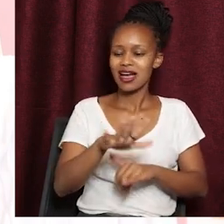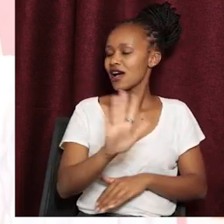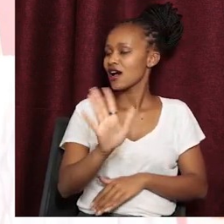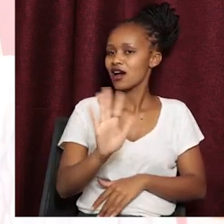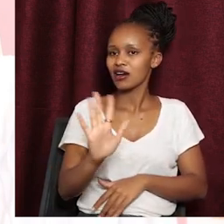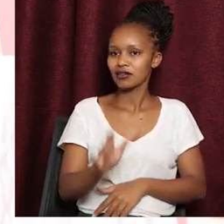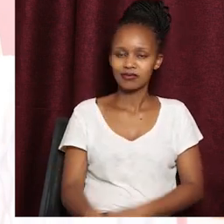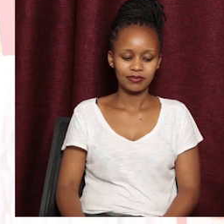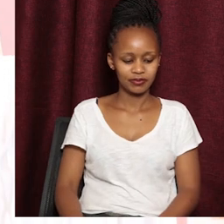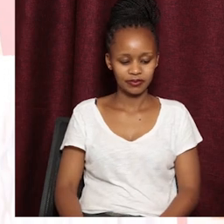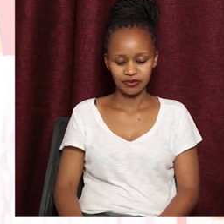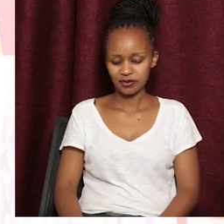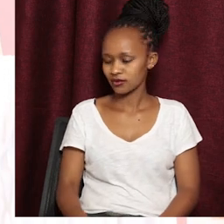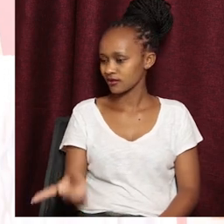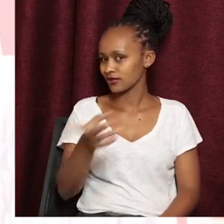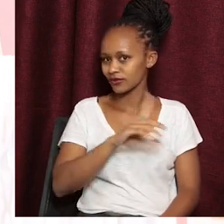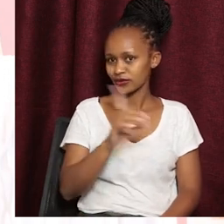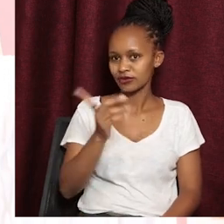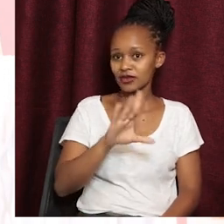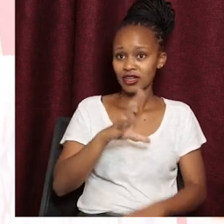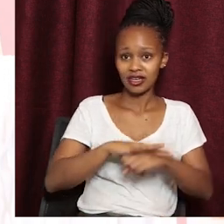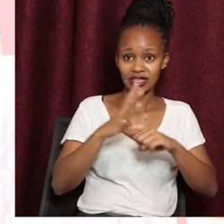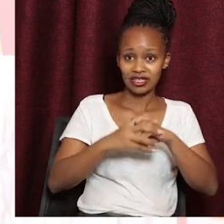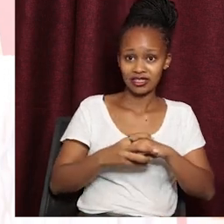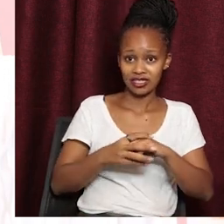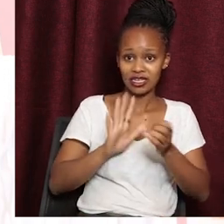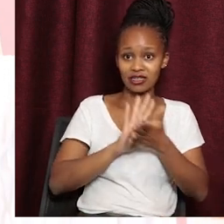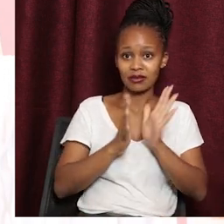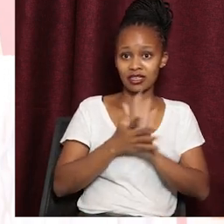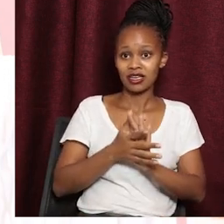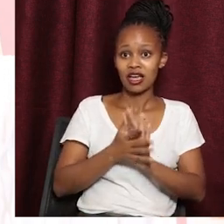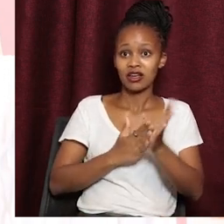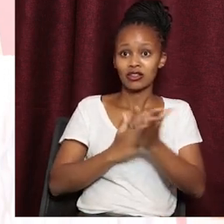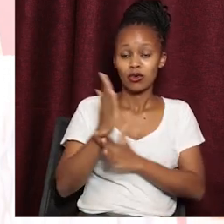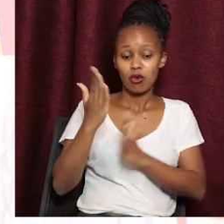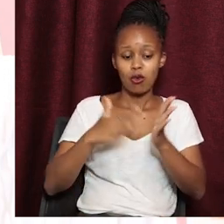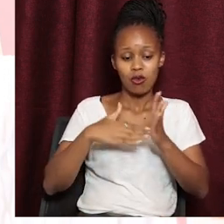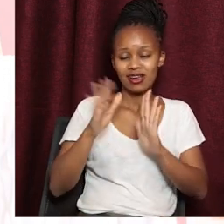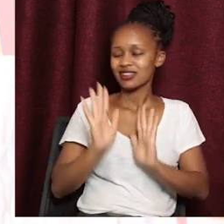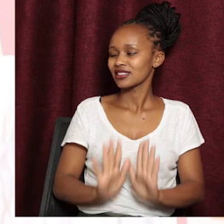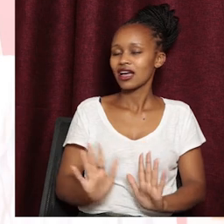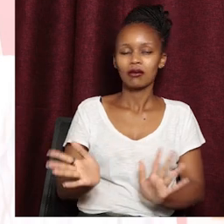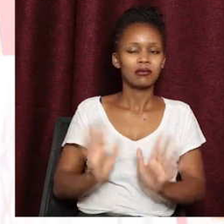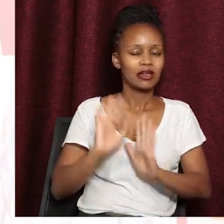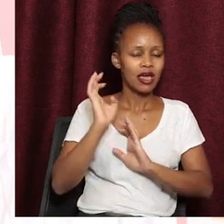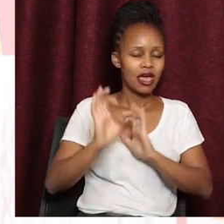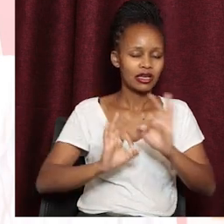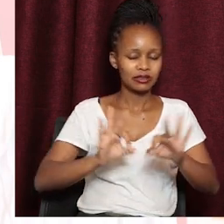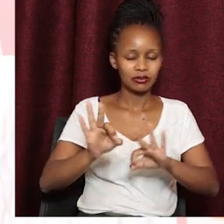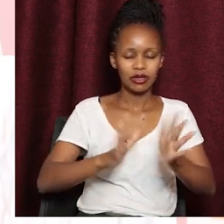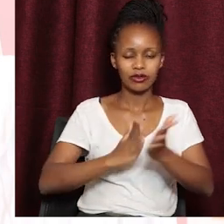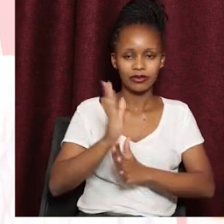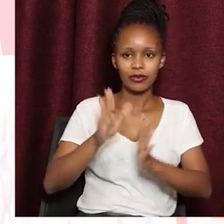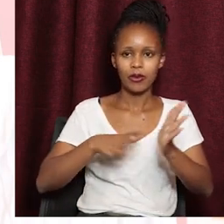No. None of us was created to be defined through a weakness. None of